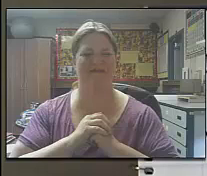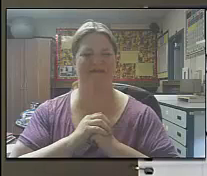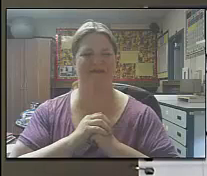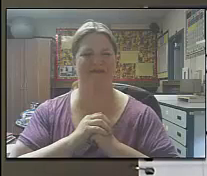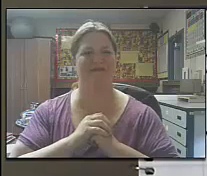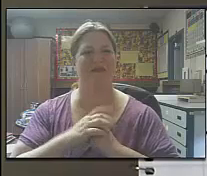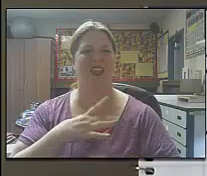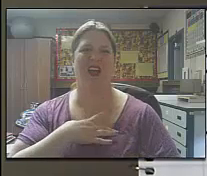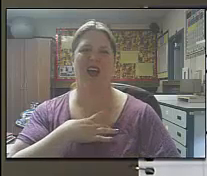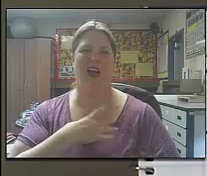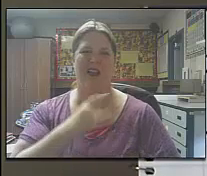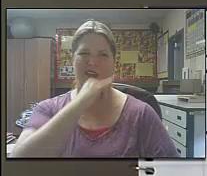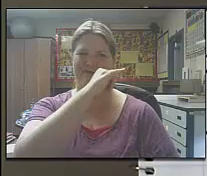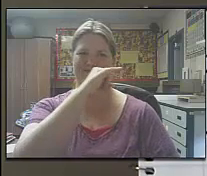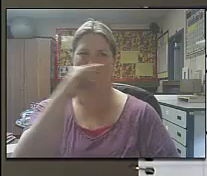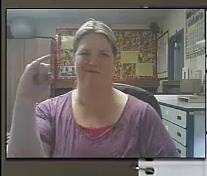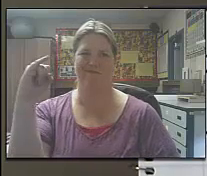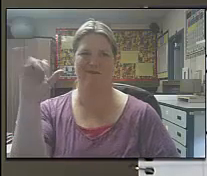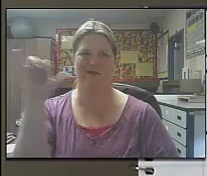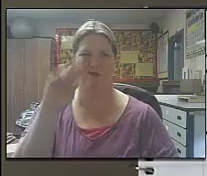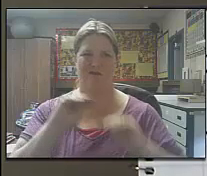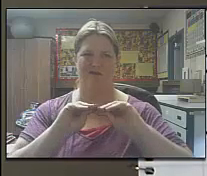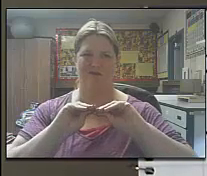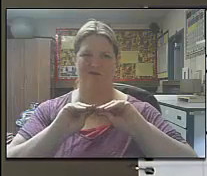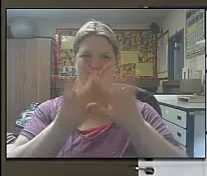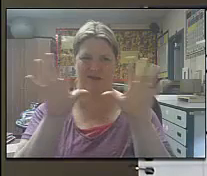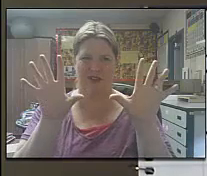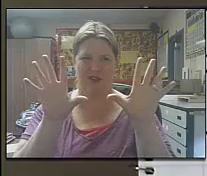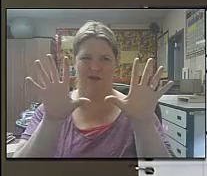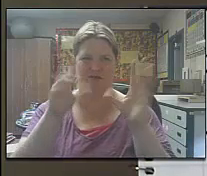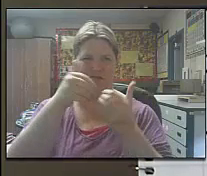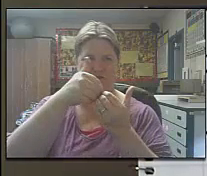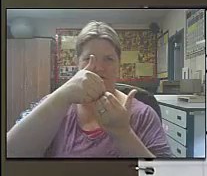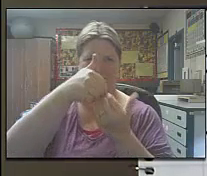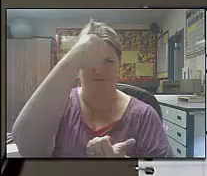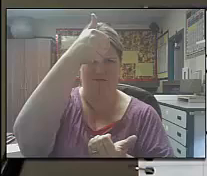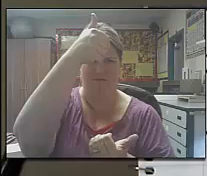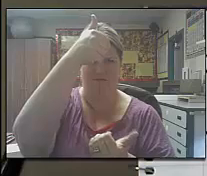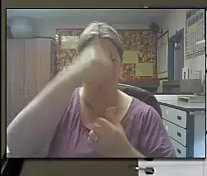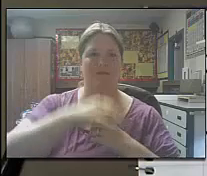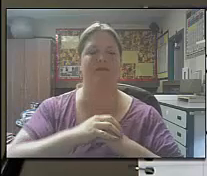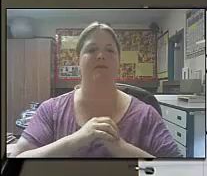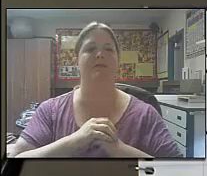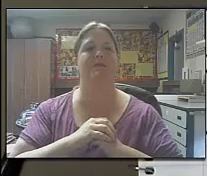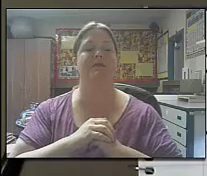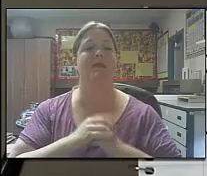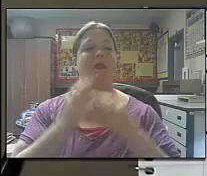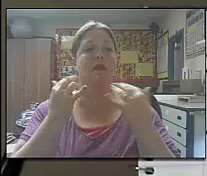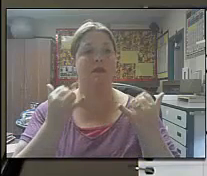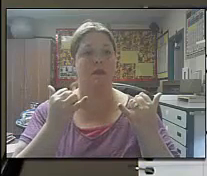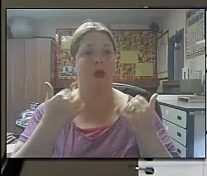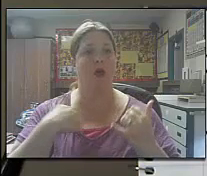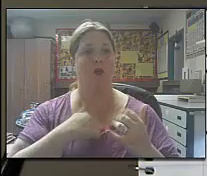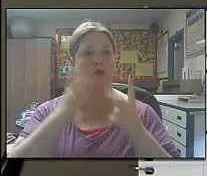I like to go ahead and draw a line across just to help me separate. Now we're going to look at some